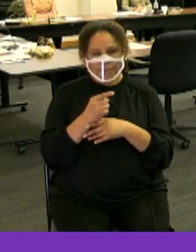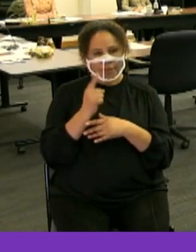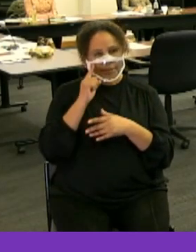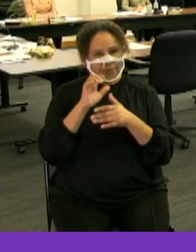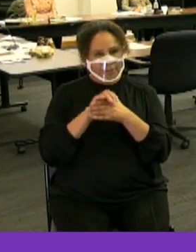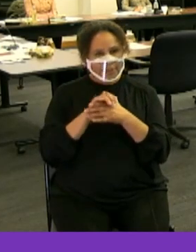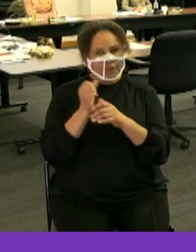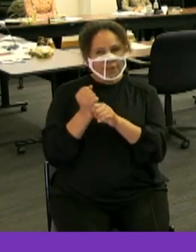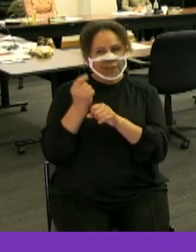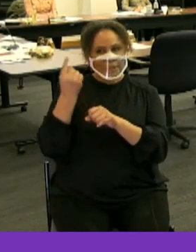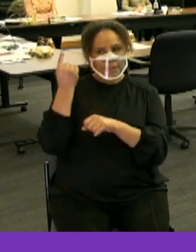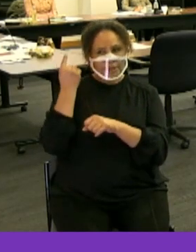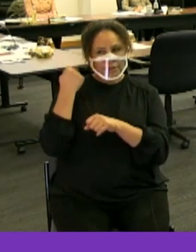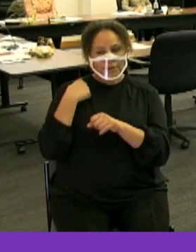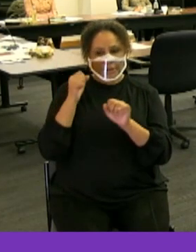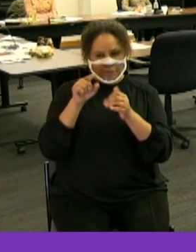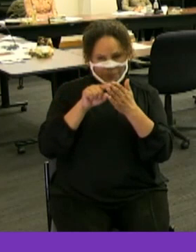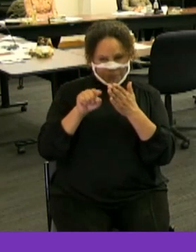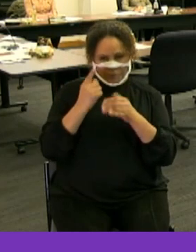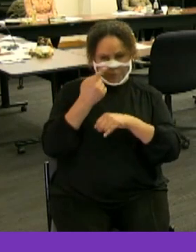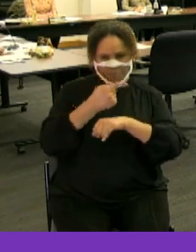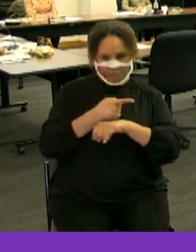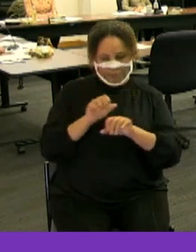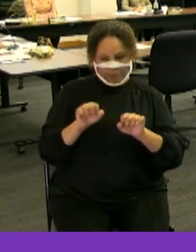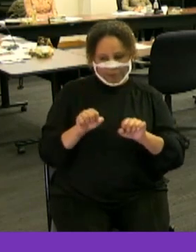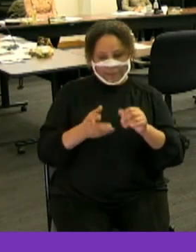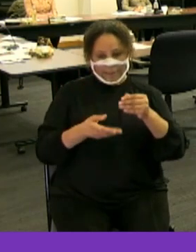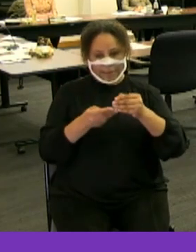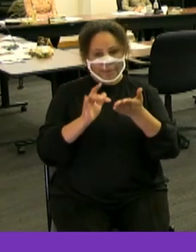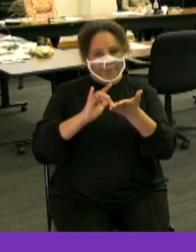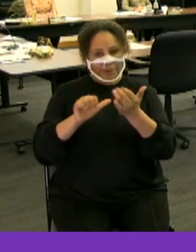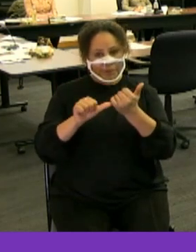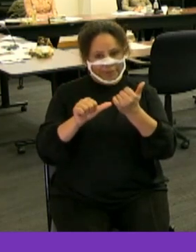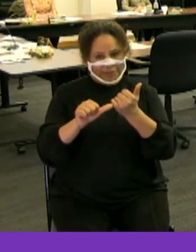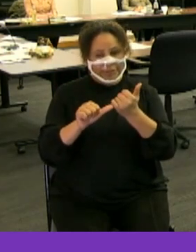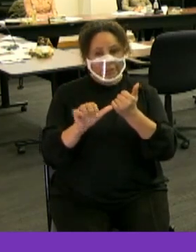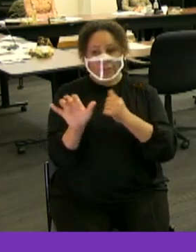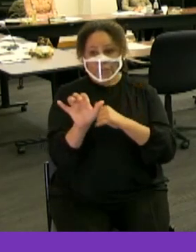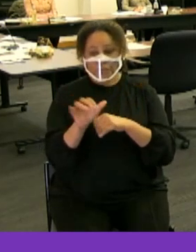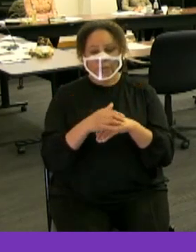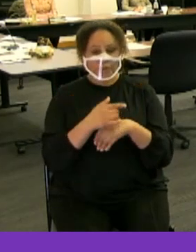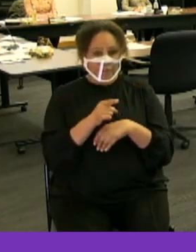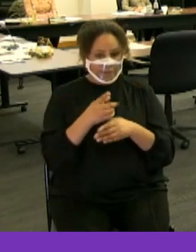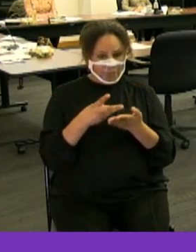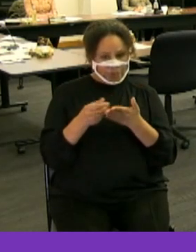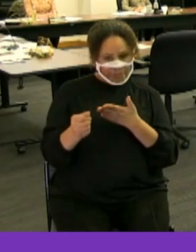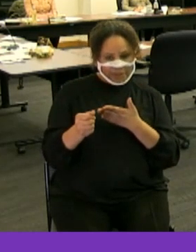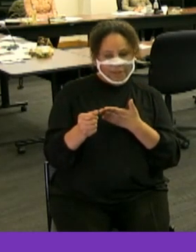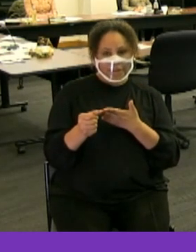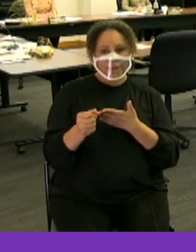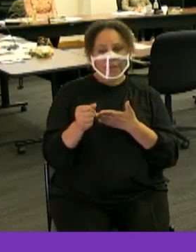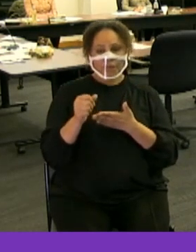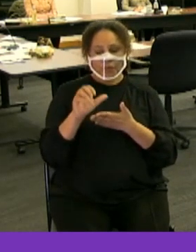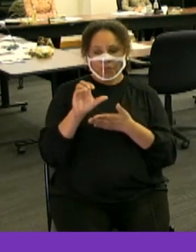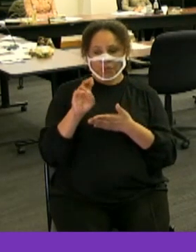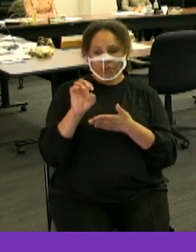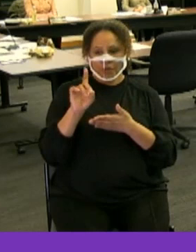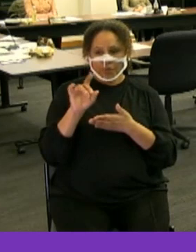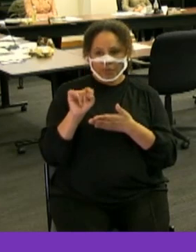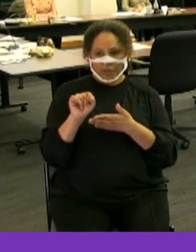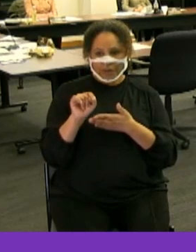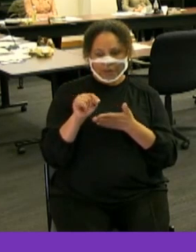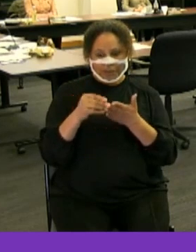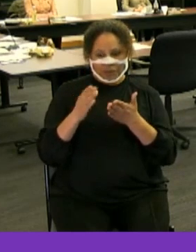believe it was last year, I could look up the date, added medical assisting to that too. So they'll pay for our credit students, pay